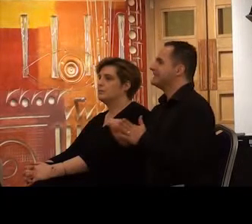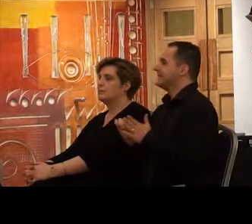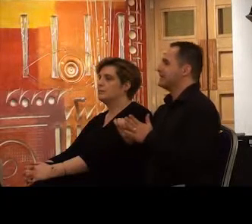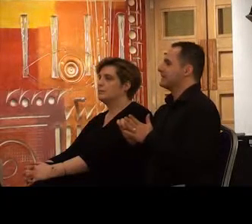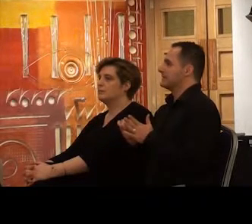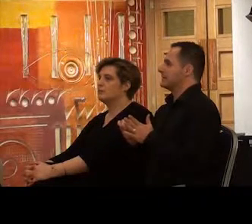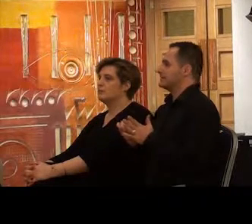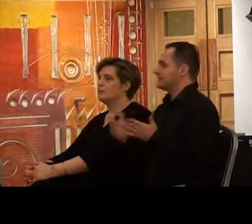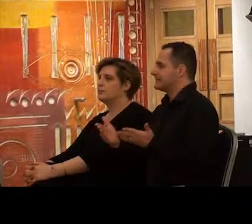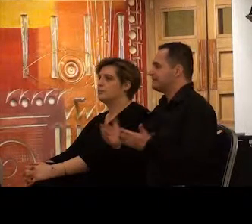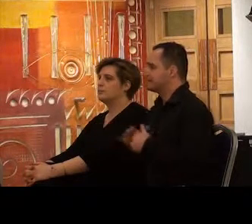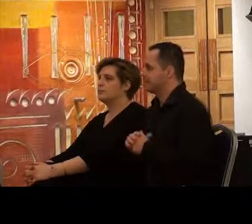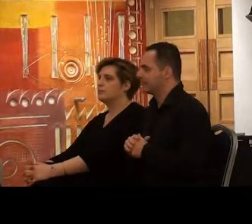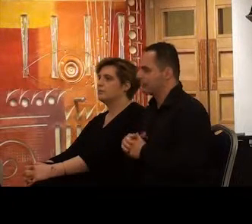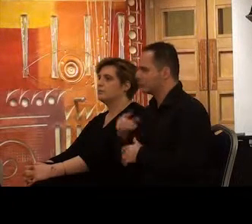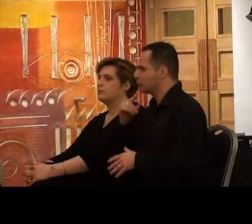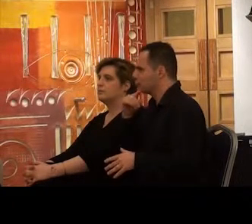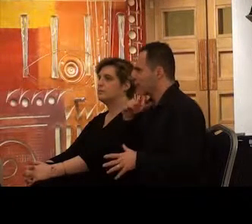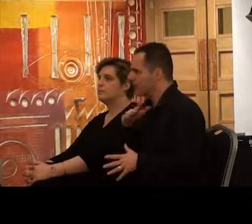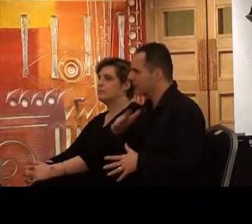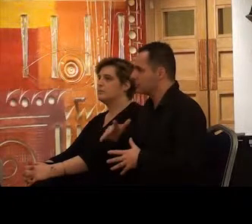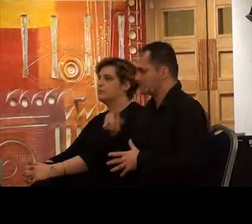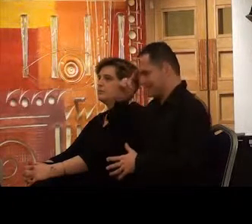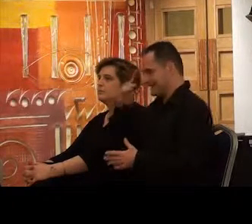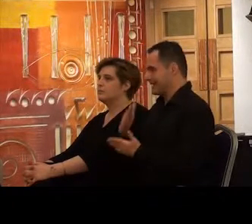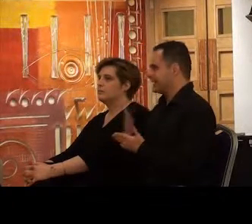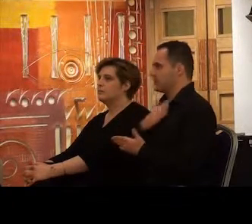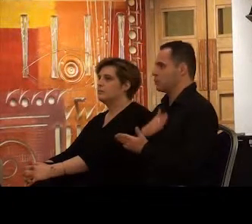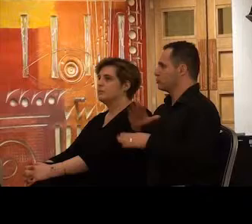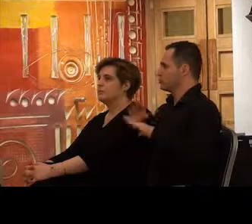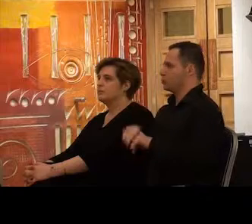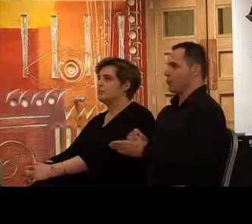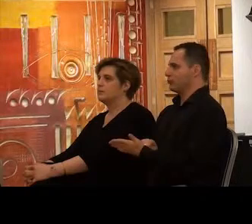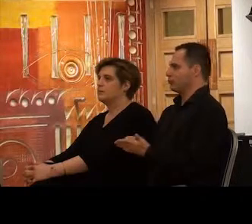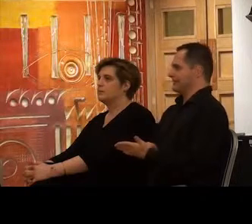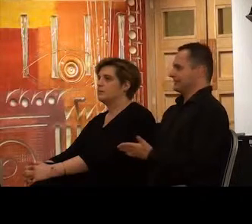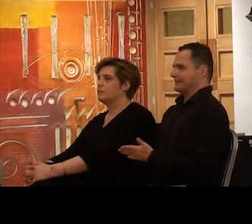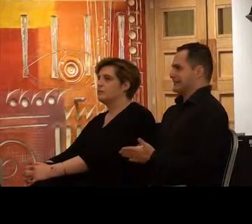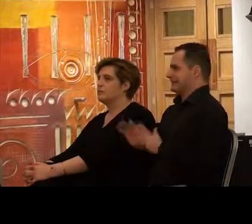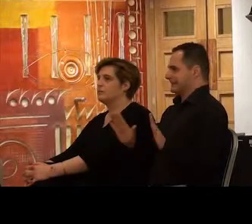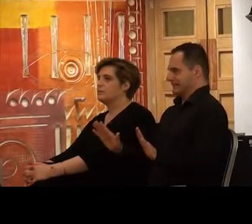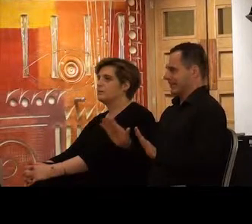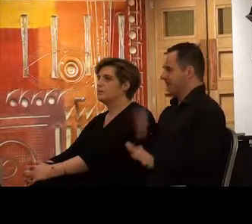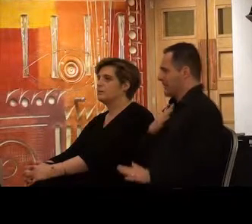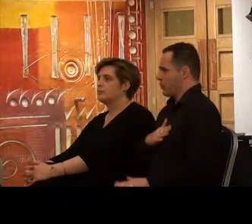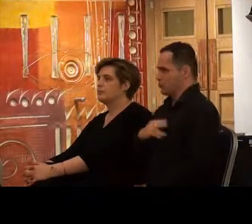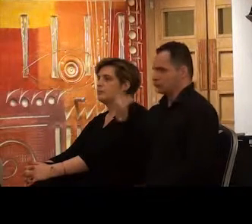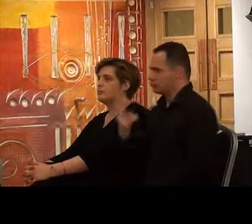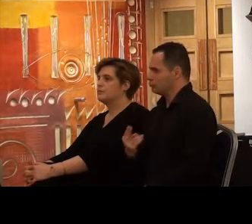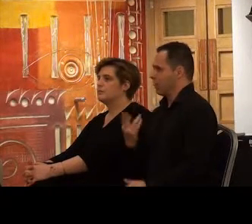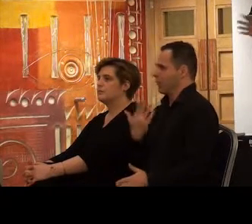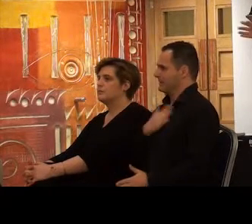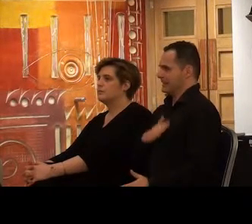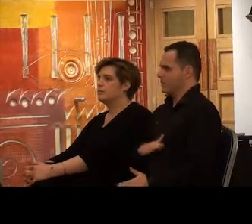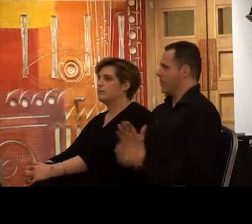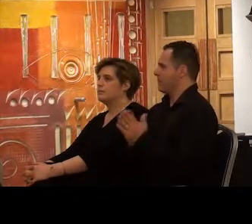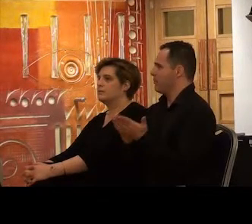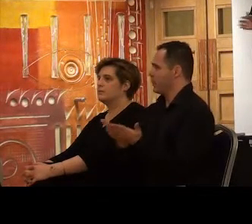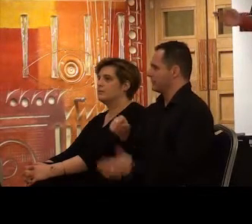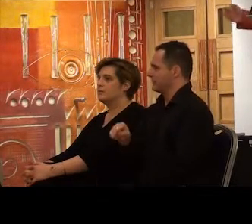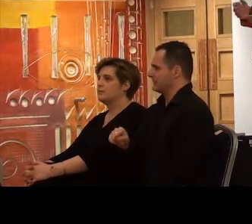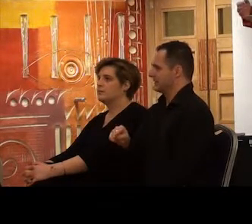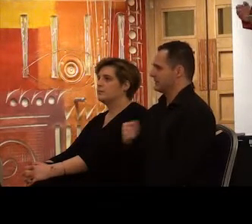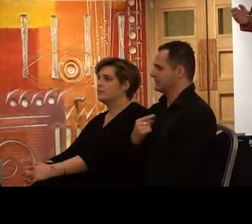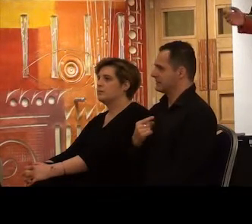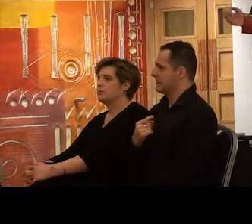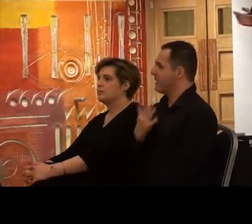it all very, very strange, and she decided she wasn't going to write anymore, she wasn't going to do any mark making anymore, she wasn't going to do anything in her books, and she was going to swipe anything off the